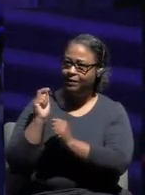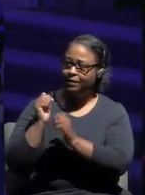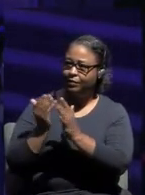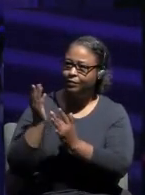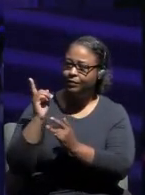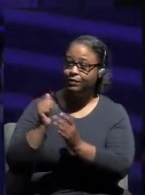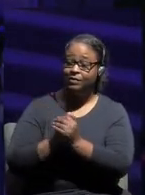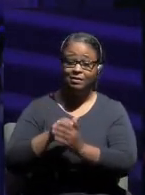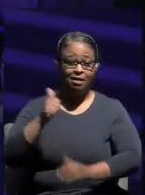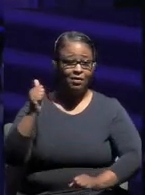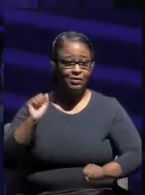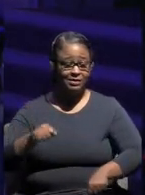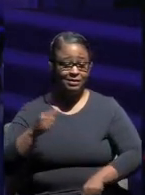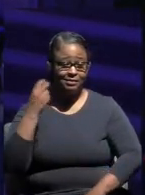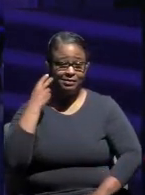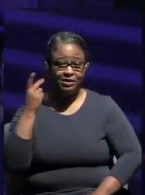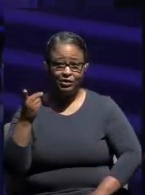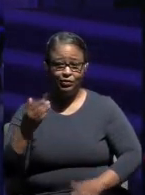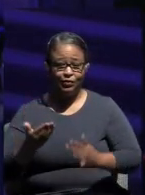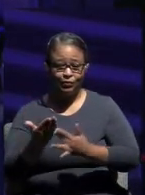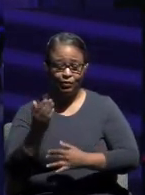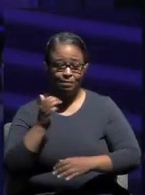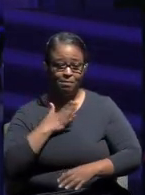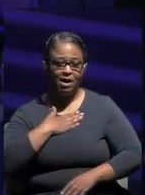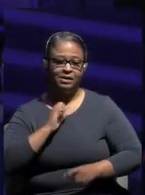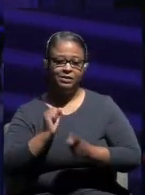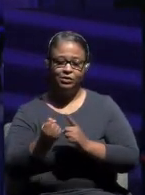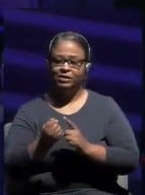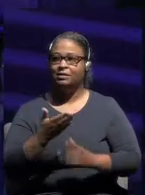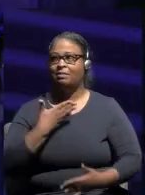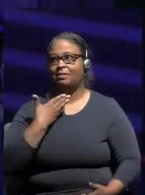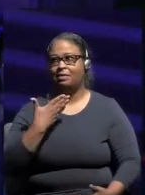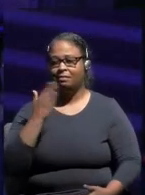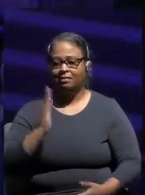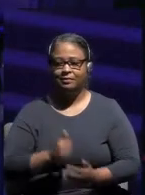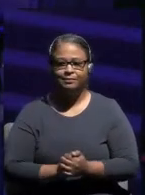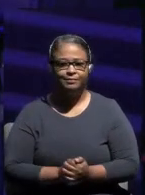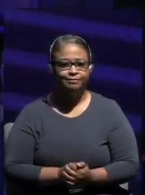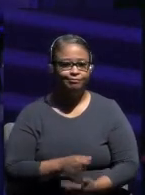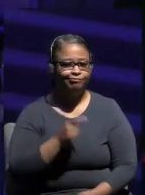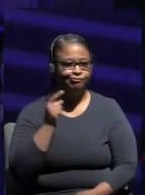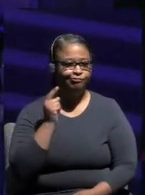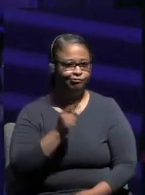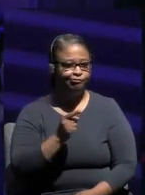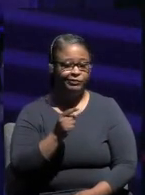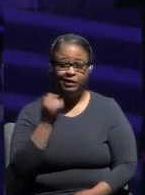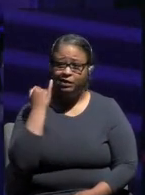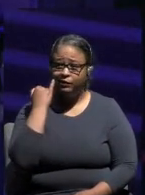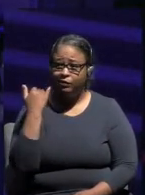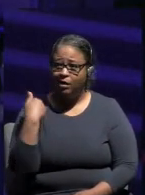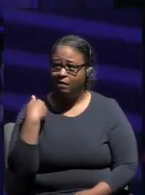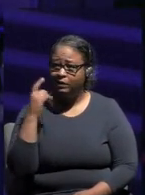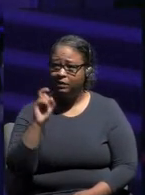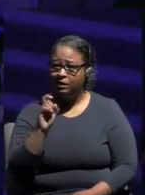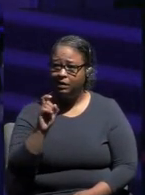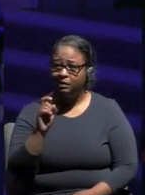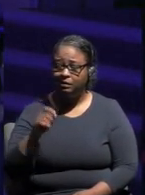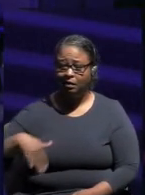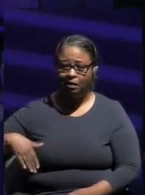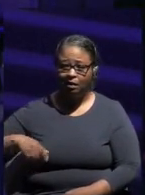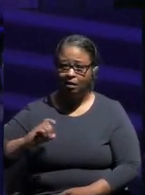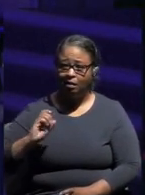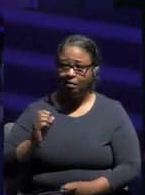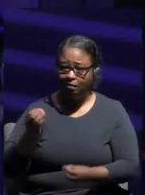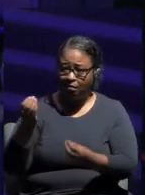others might see you through that. Amen? Amen. Just across the audience on this side starting, if you have a prayer need and you didn't get a chance to put